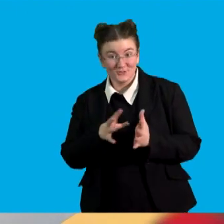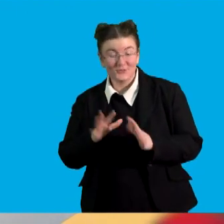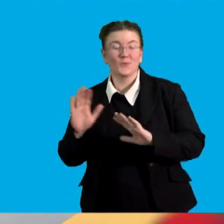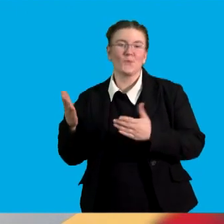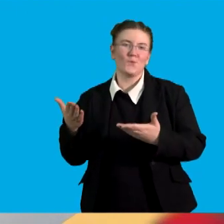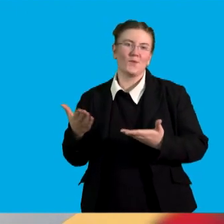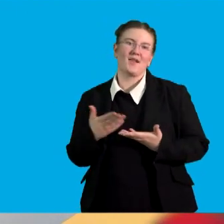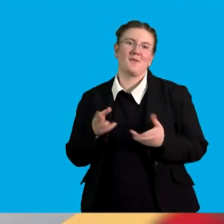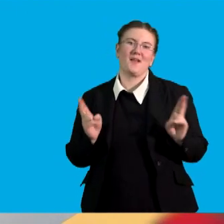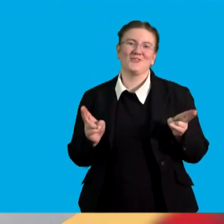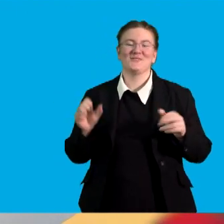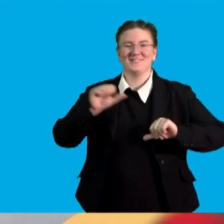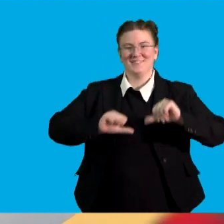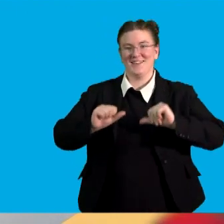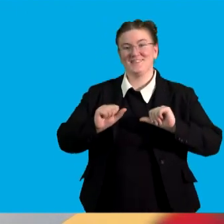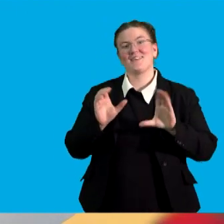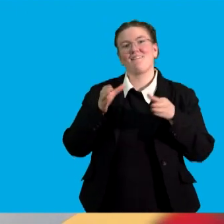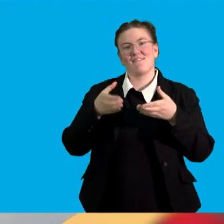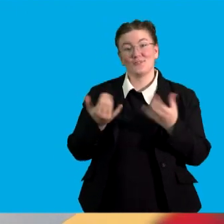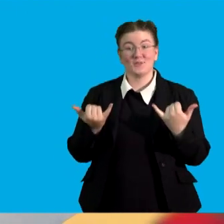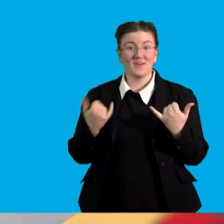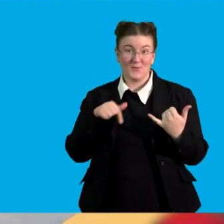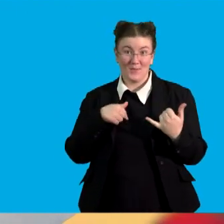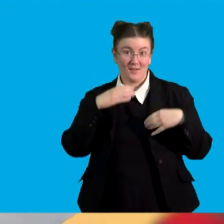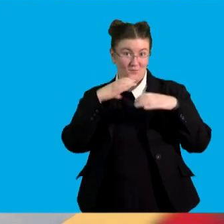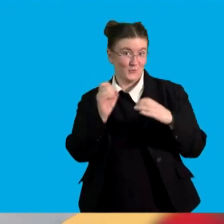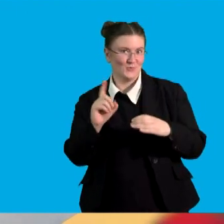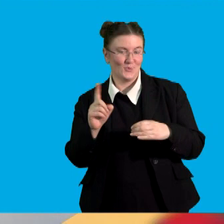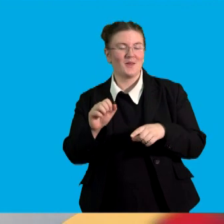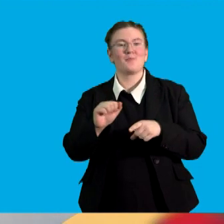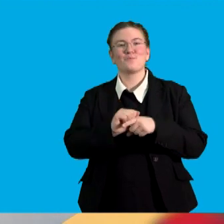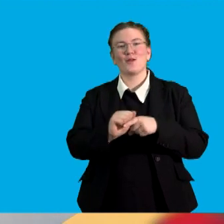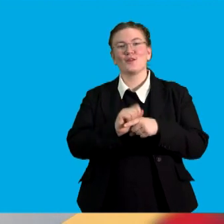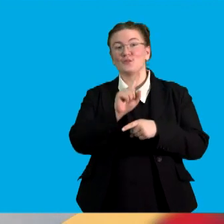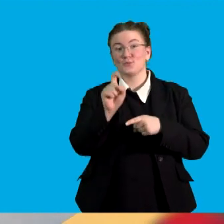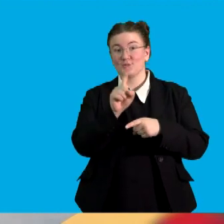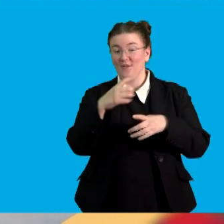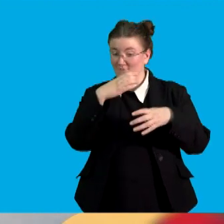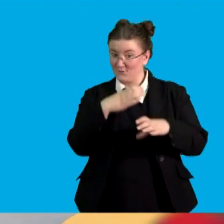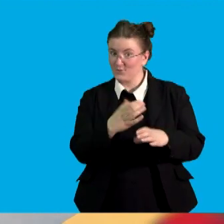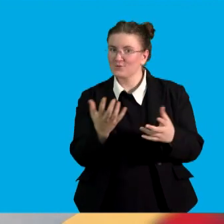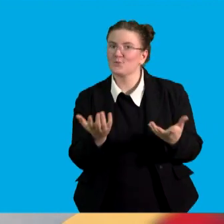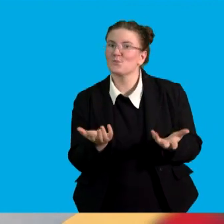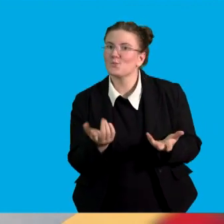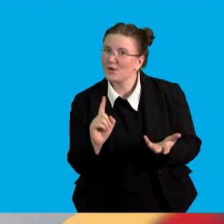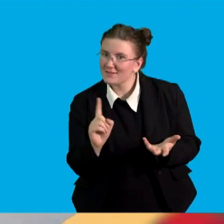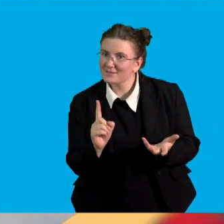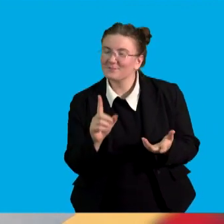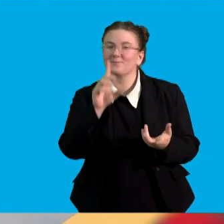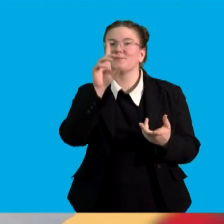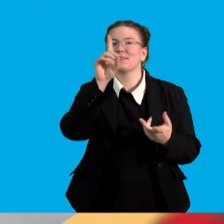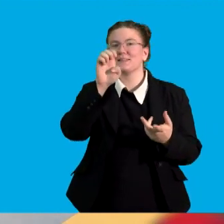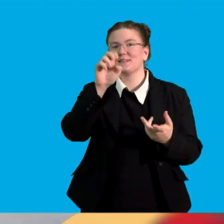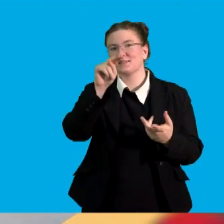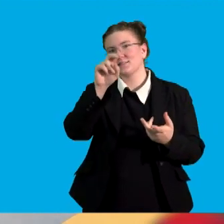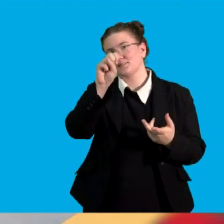Hello learners and welcome to Natural Sciences lesson. So today we're going to be dealing with practice questions that are based on density, mass and volume.